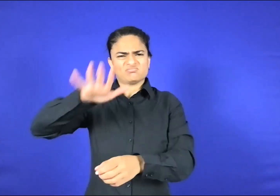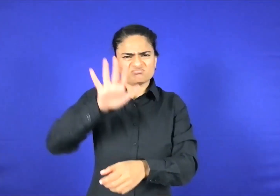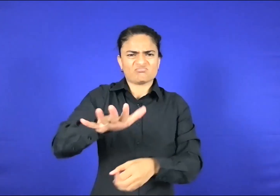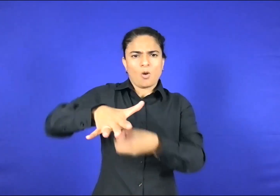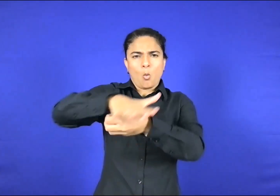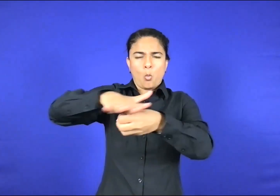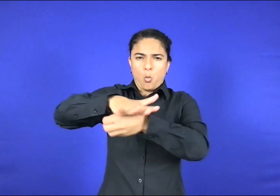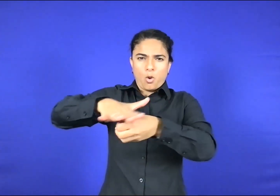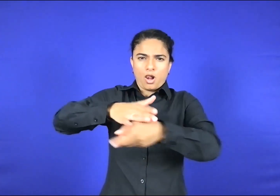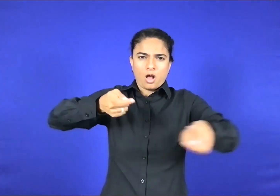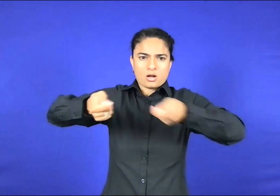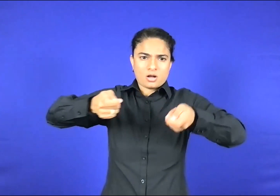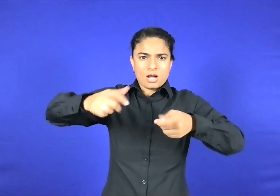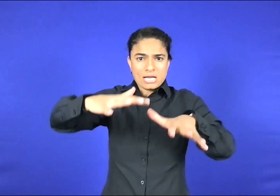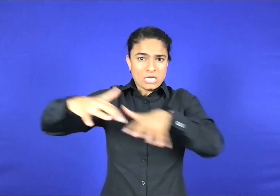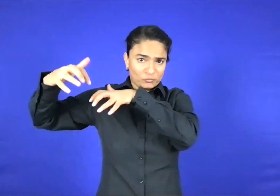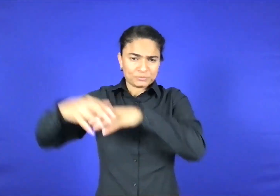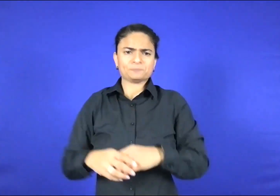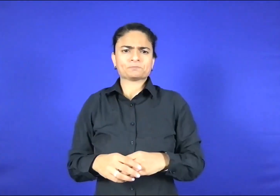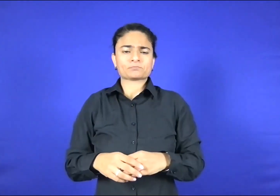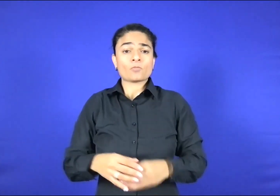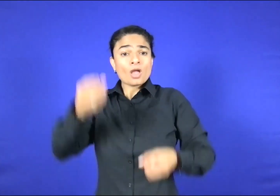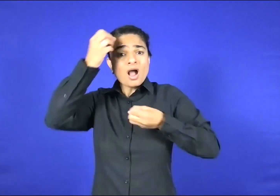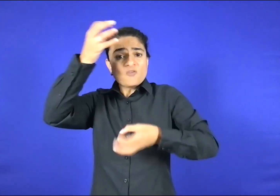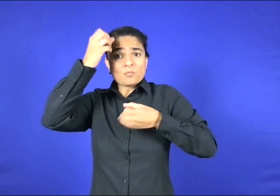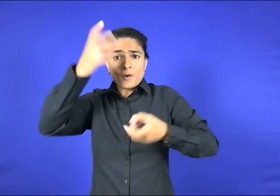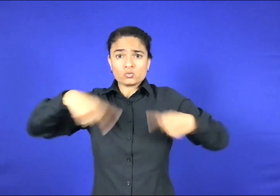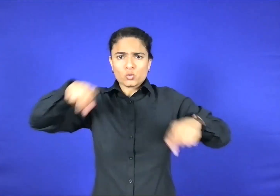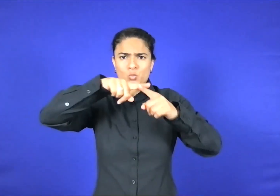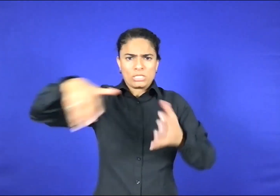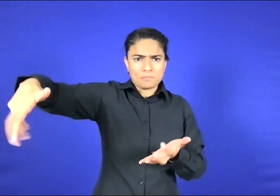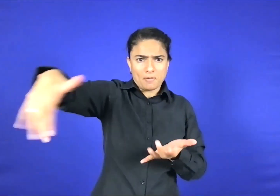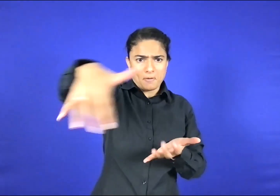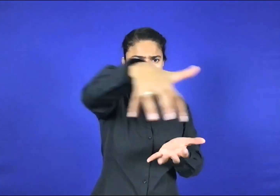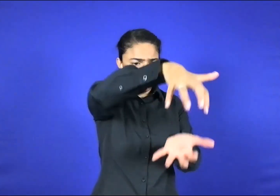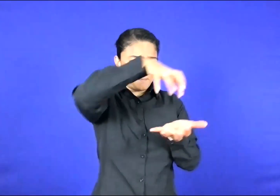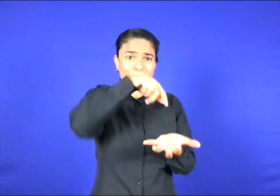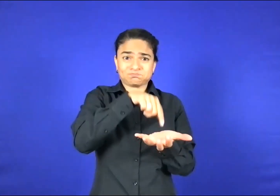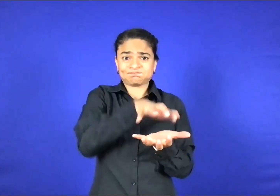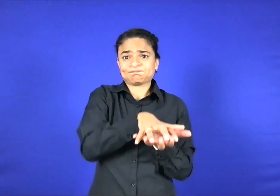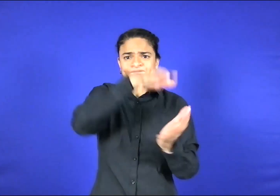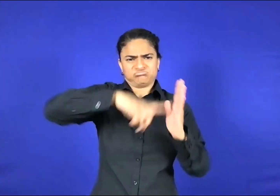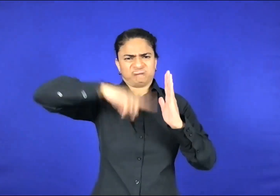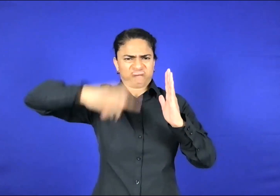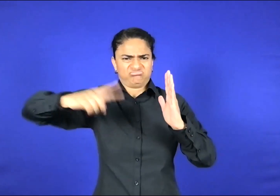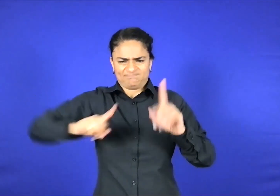in the system will be the trained person with disability.